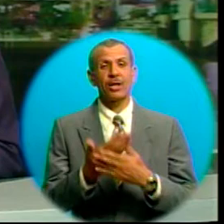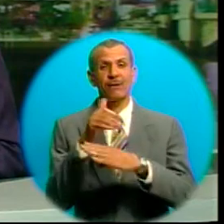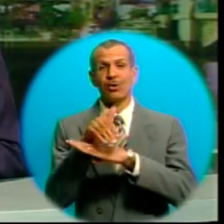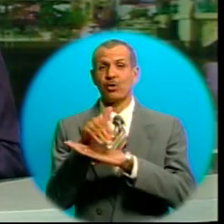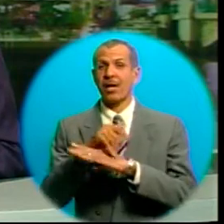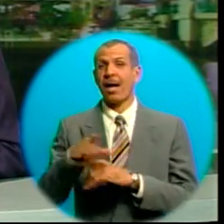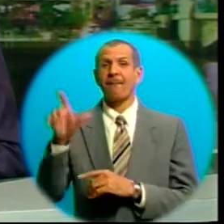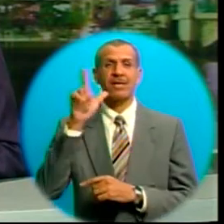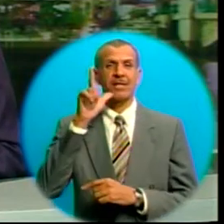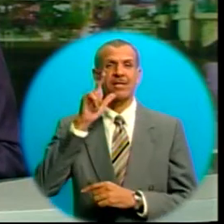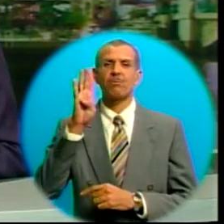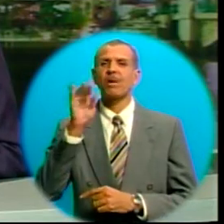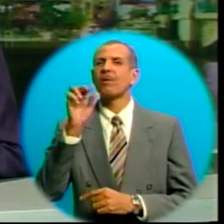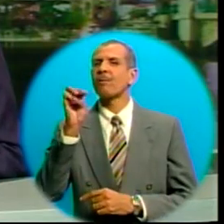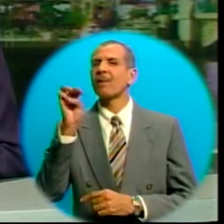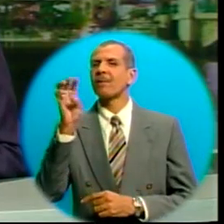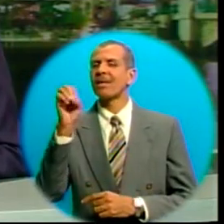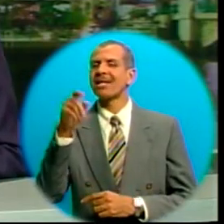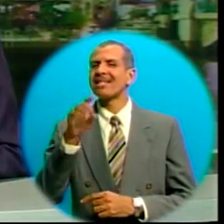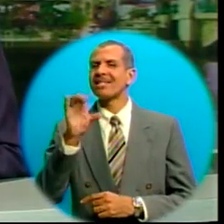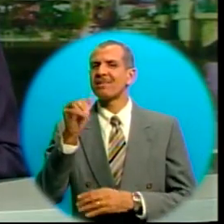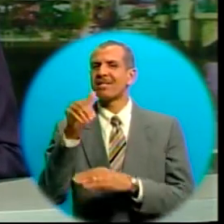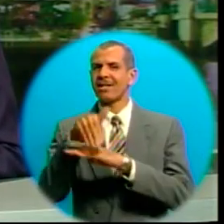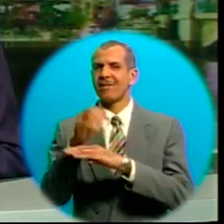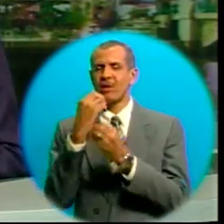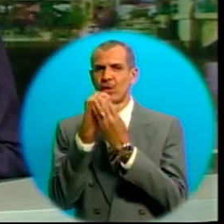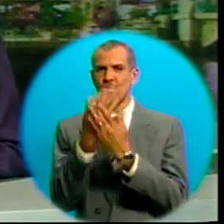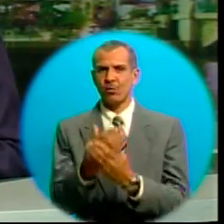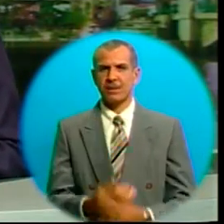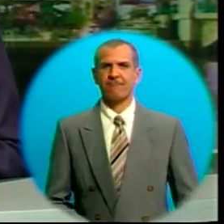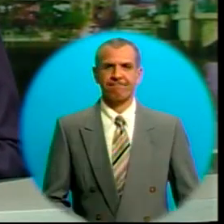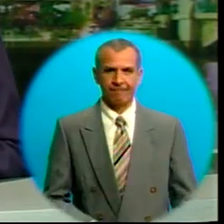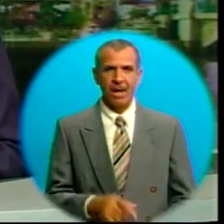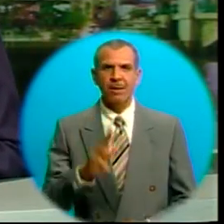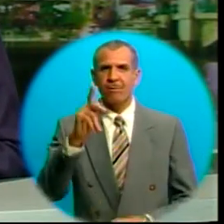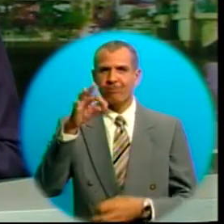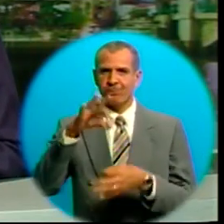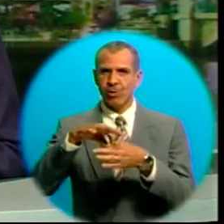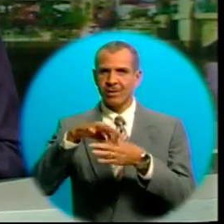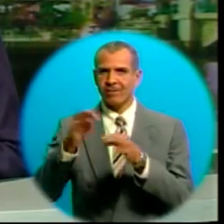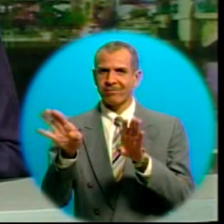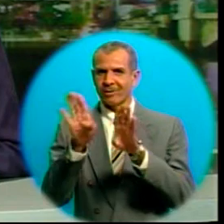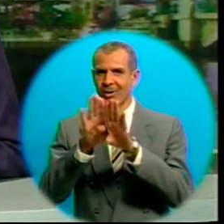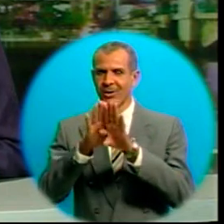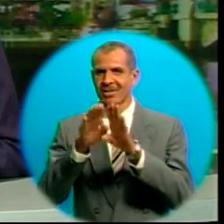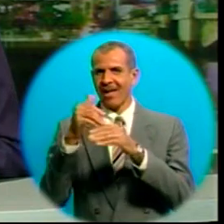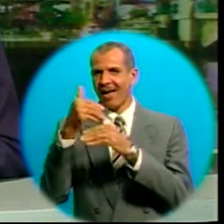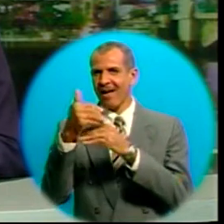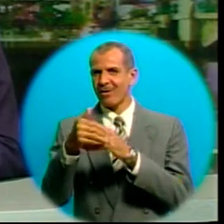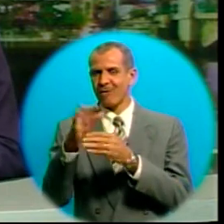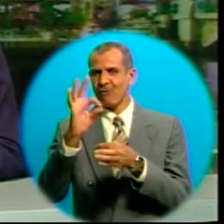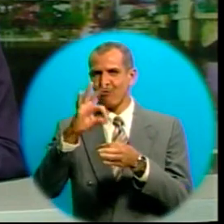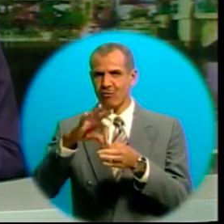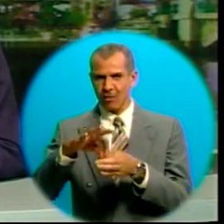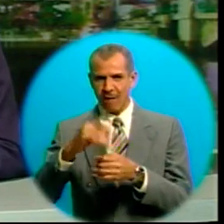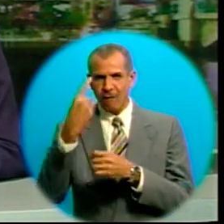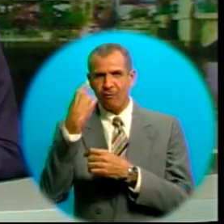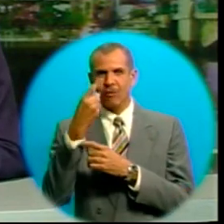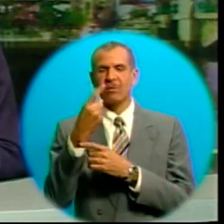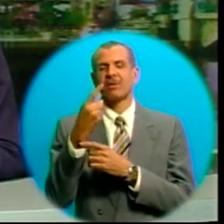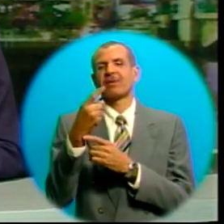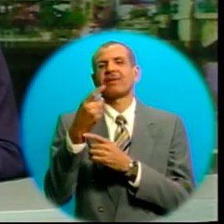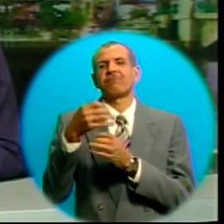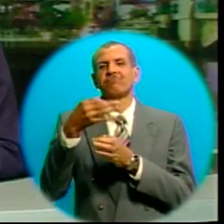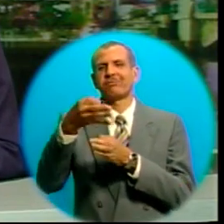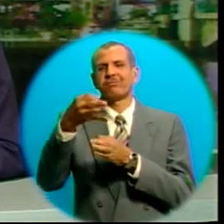very good evening to you. I'm Lisa Broom. This is the CBC Evening News. The polls have closed just after voting was extended to